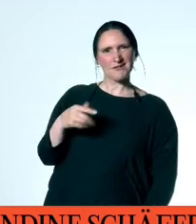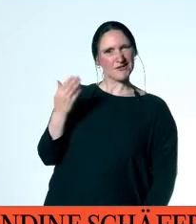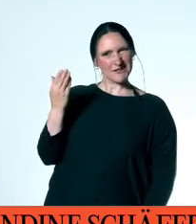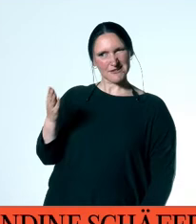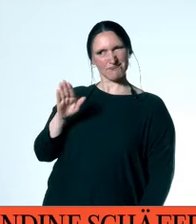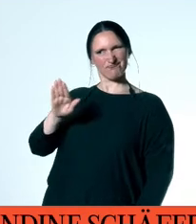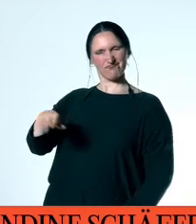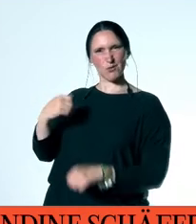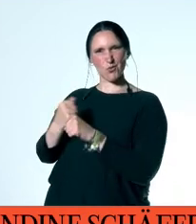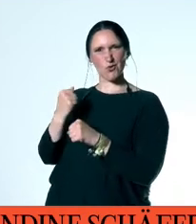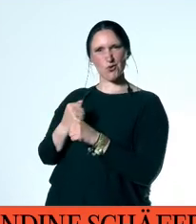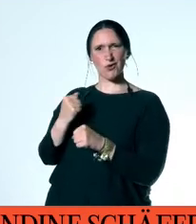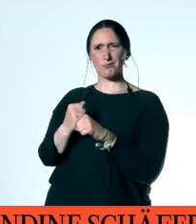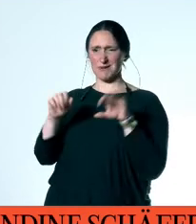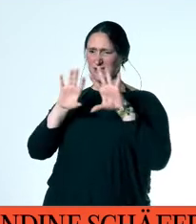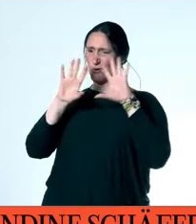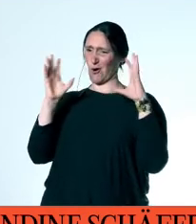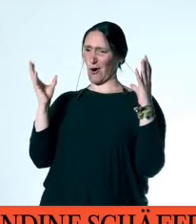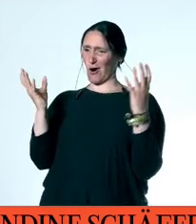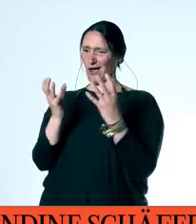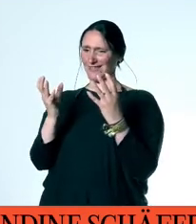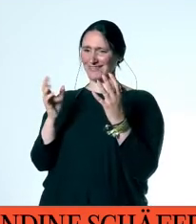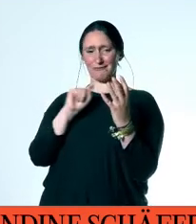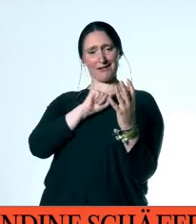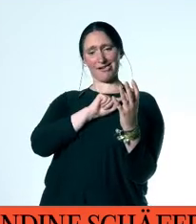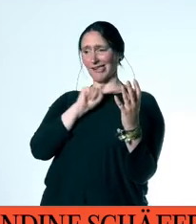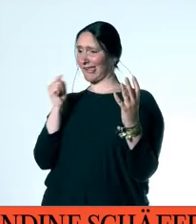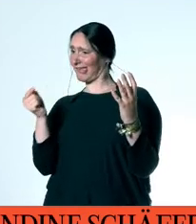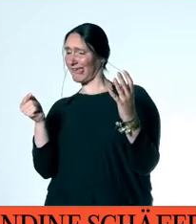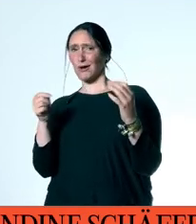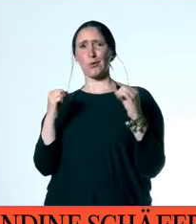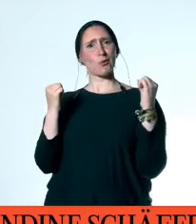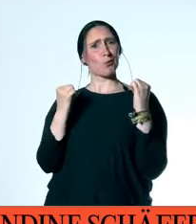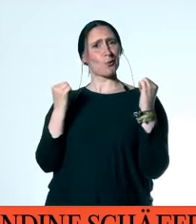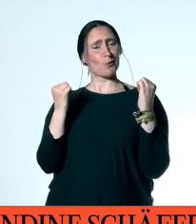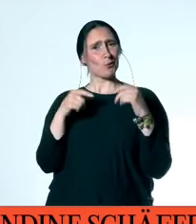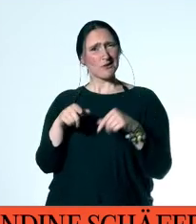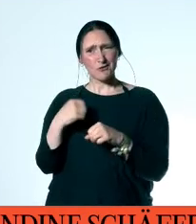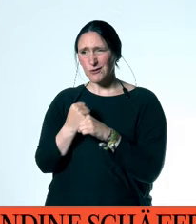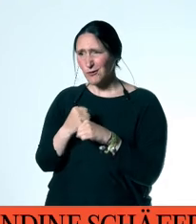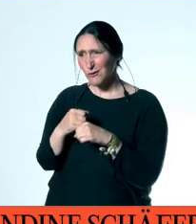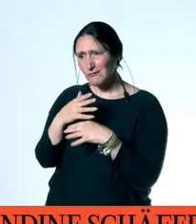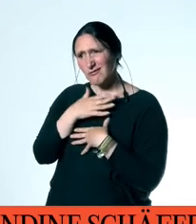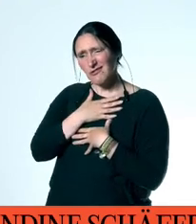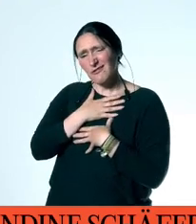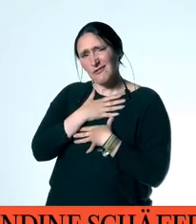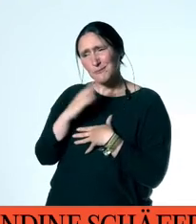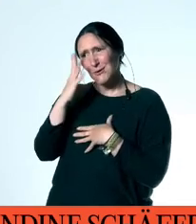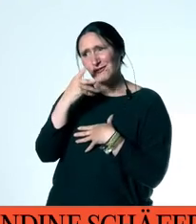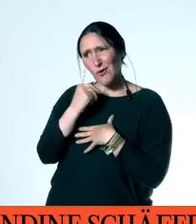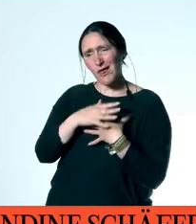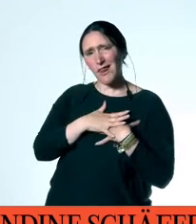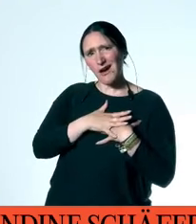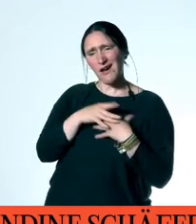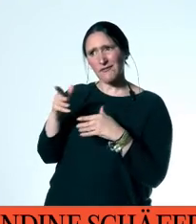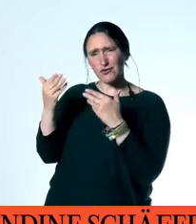On the other side of the world. We here are also really interested in Afrofuturism and in finding other ways to tell